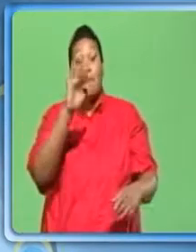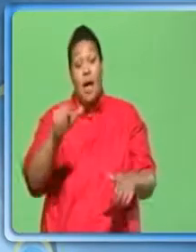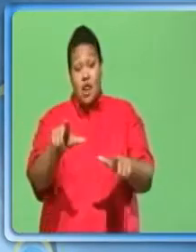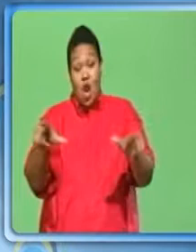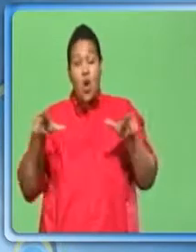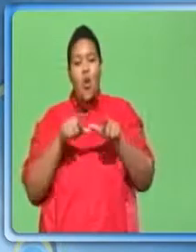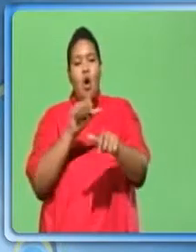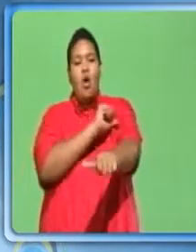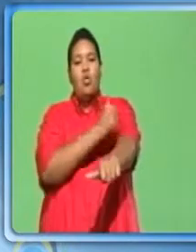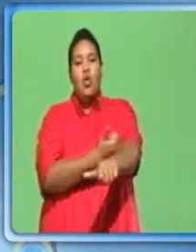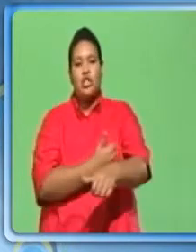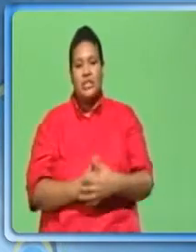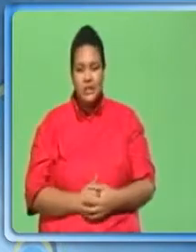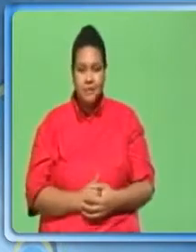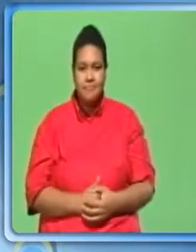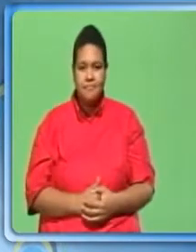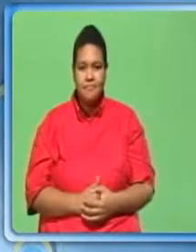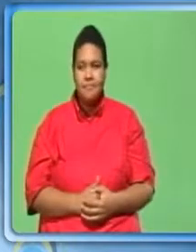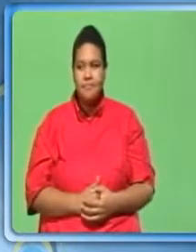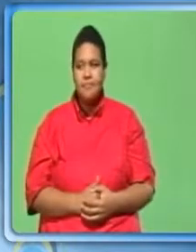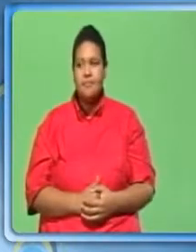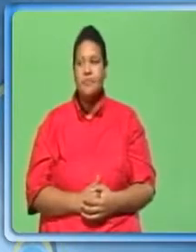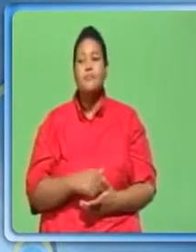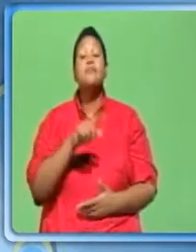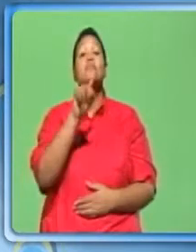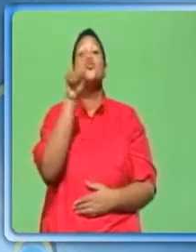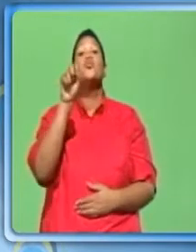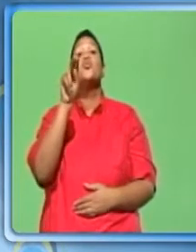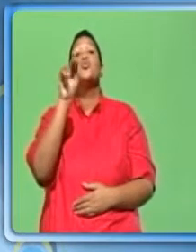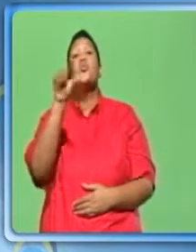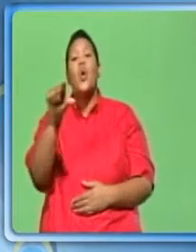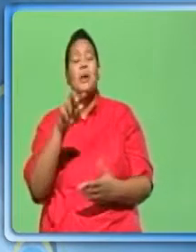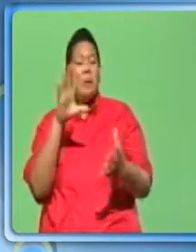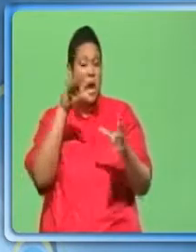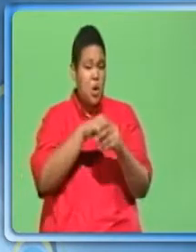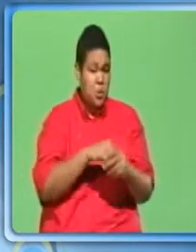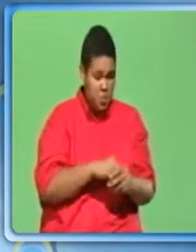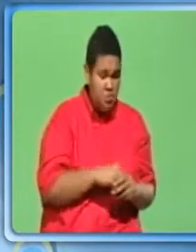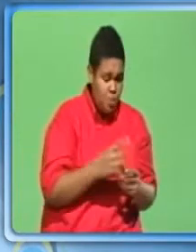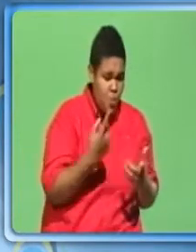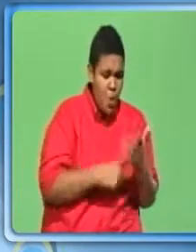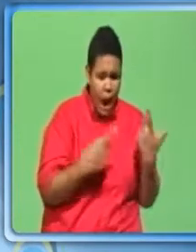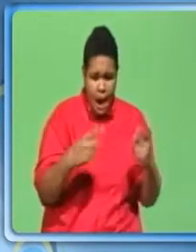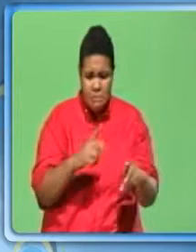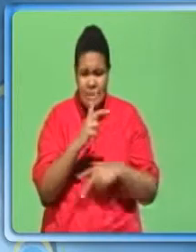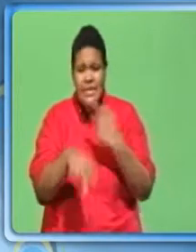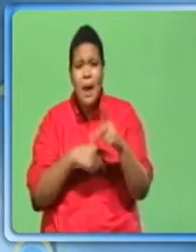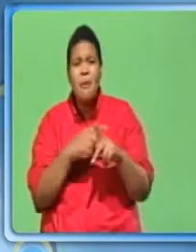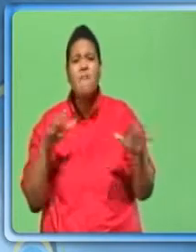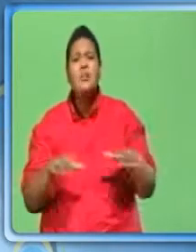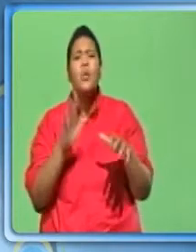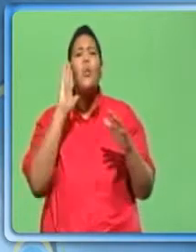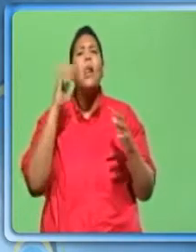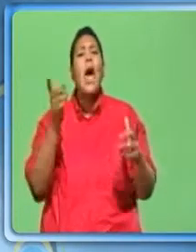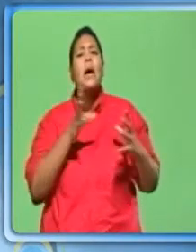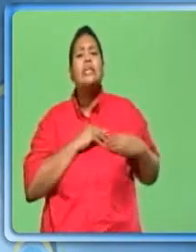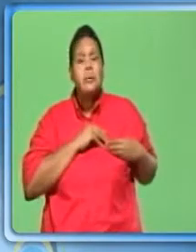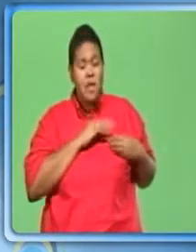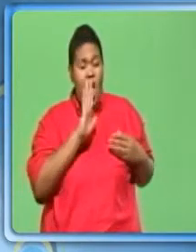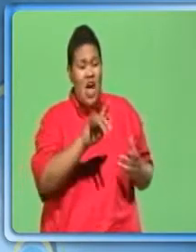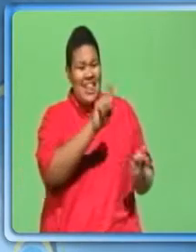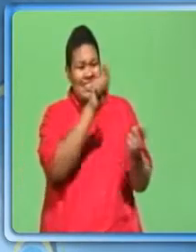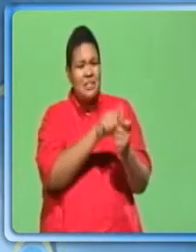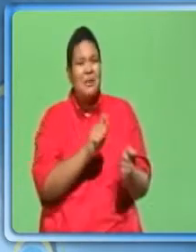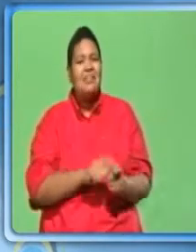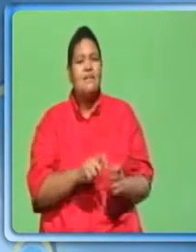local authority. Zoning may include regulation of the kinds of activities which will be acceptable on